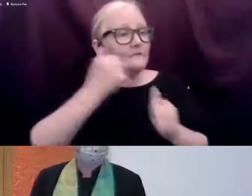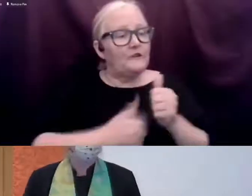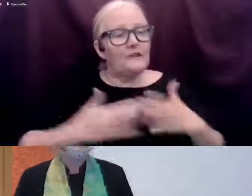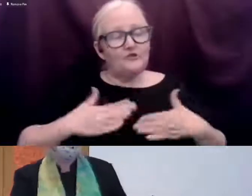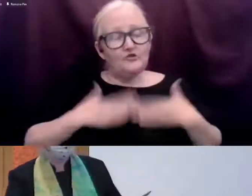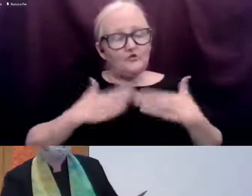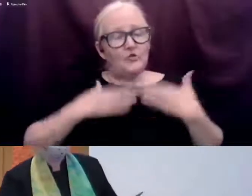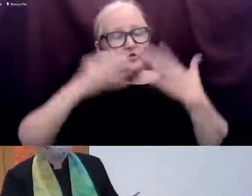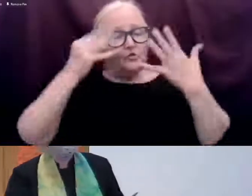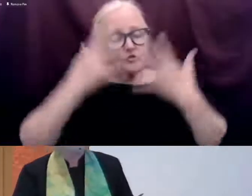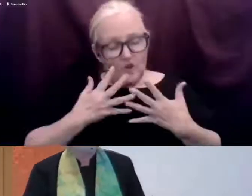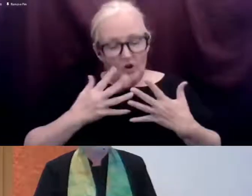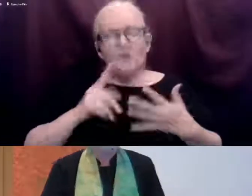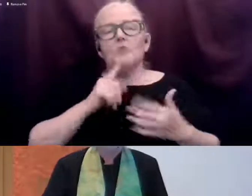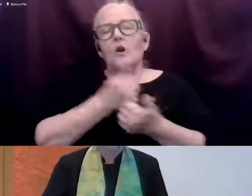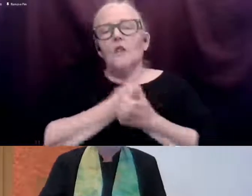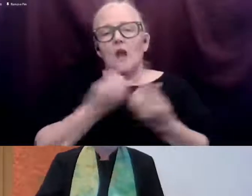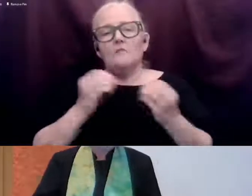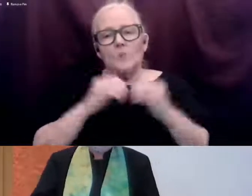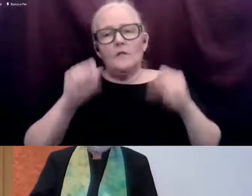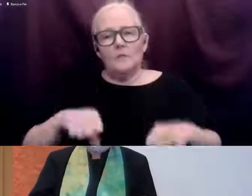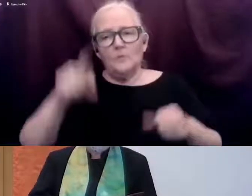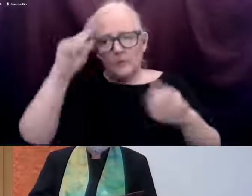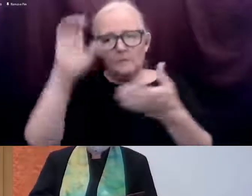in love beyond belief.